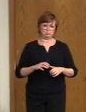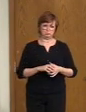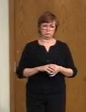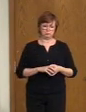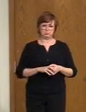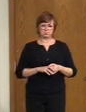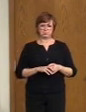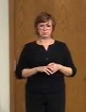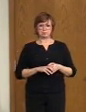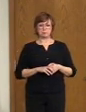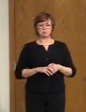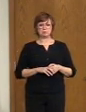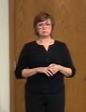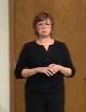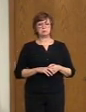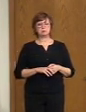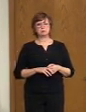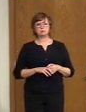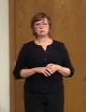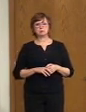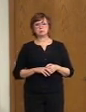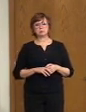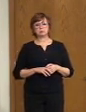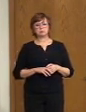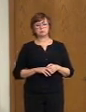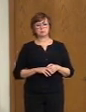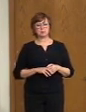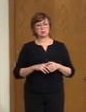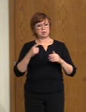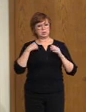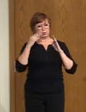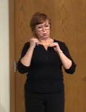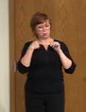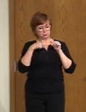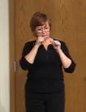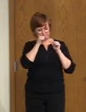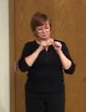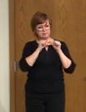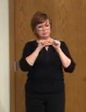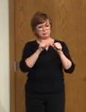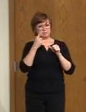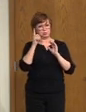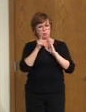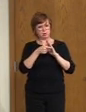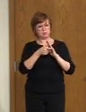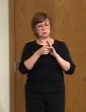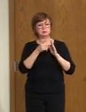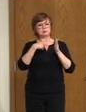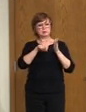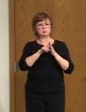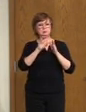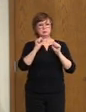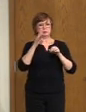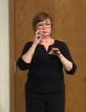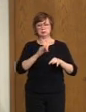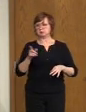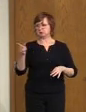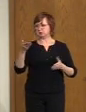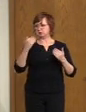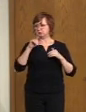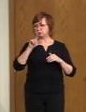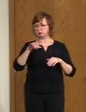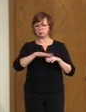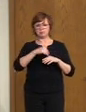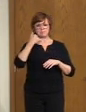we can manage with what we have currently, but we will have to make some decisions next week on that. Thank you. We'll take our next question